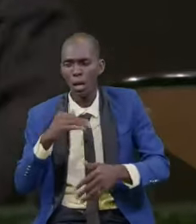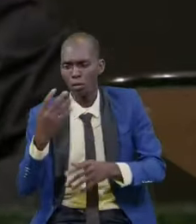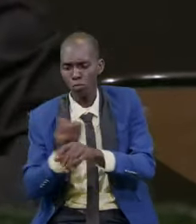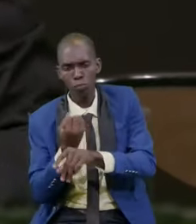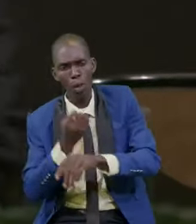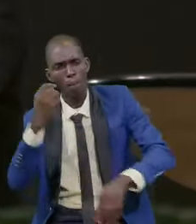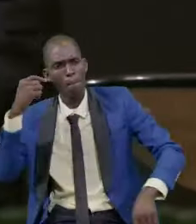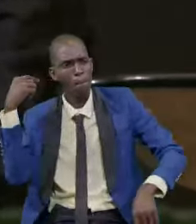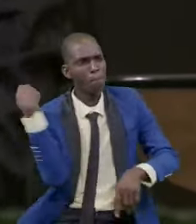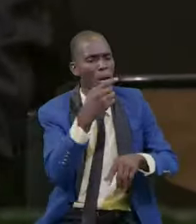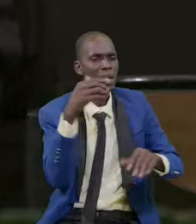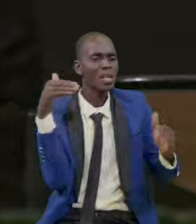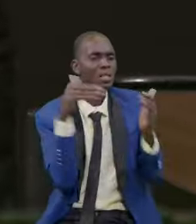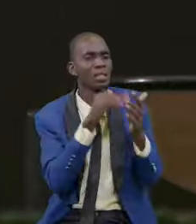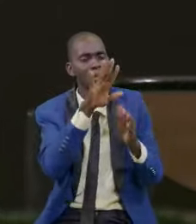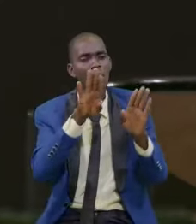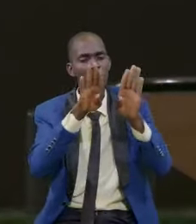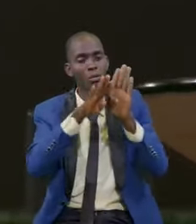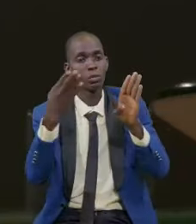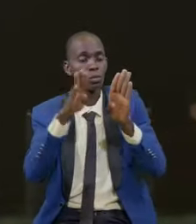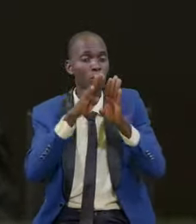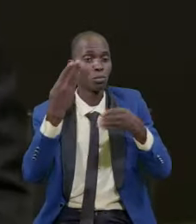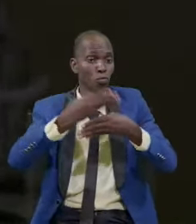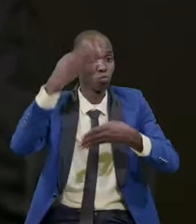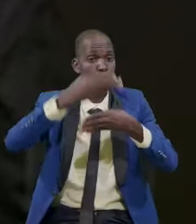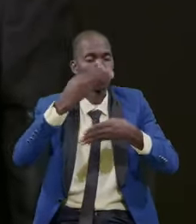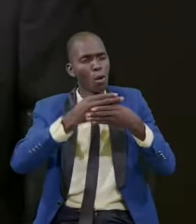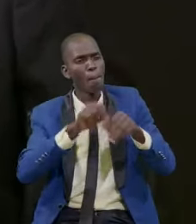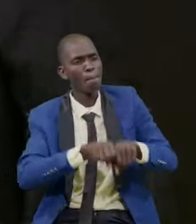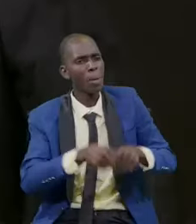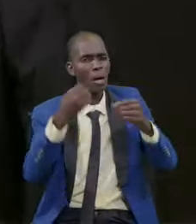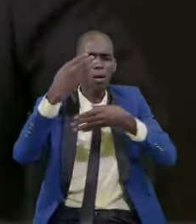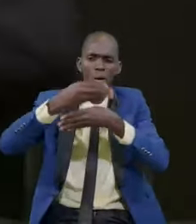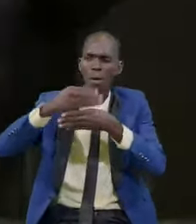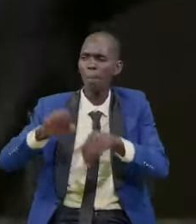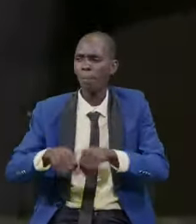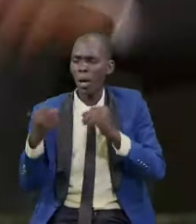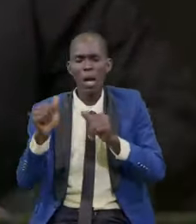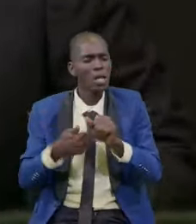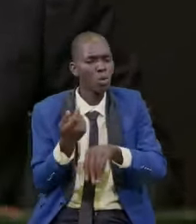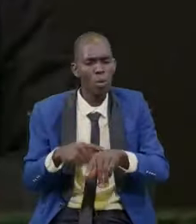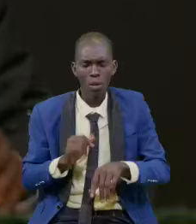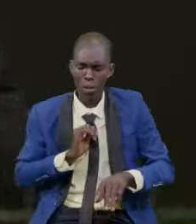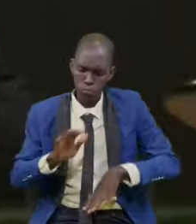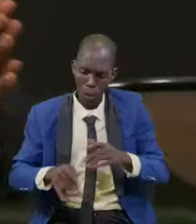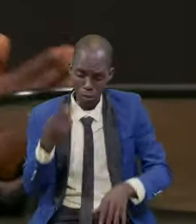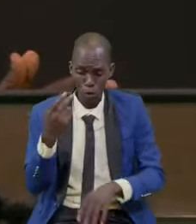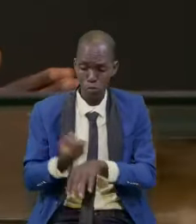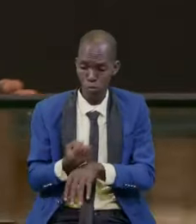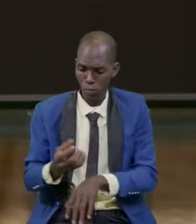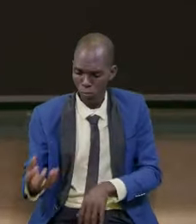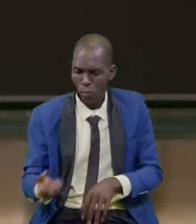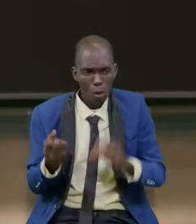it there. Anywhere you are going, you see any stone, look at the stone, spare stone there. You pick it up and throw.